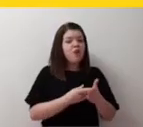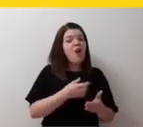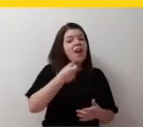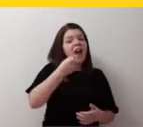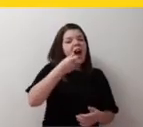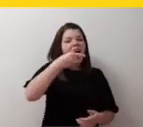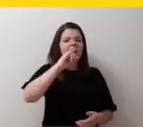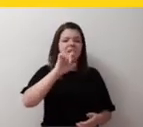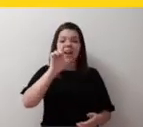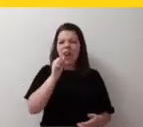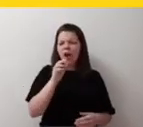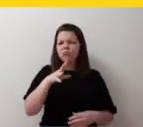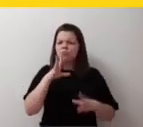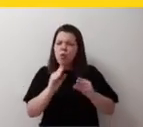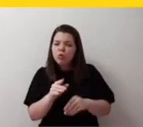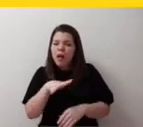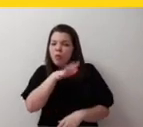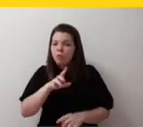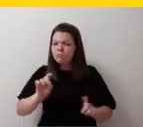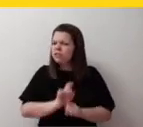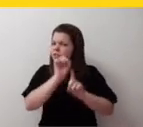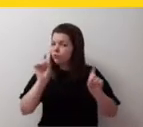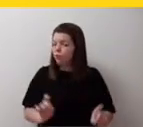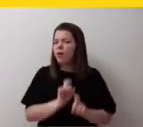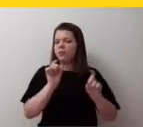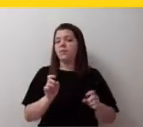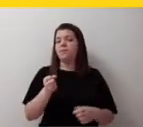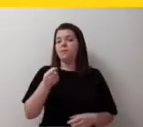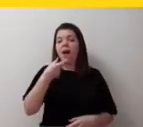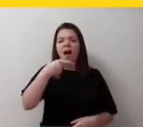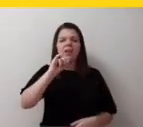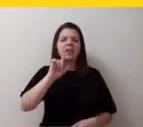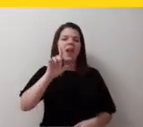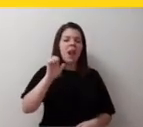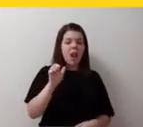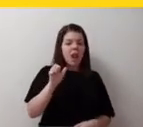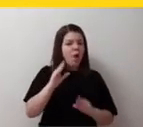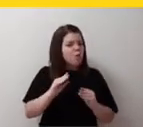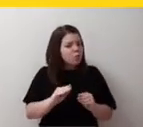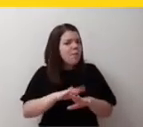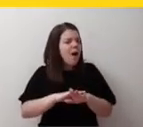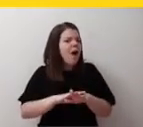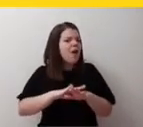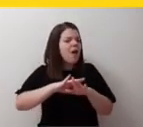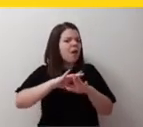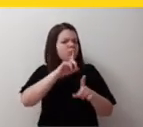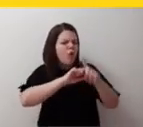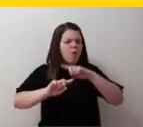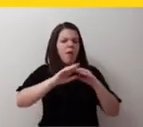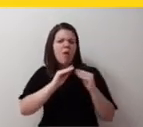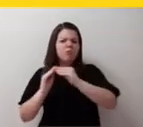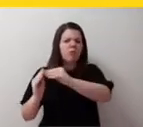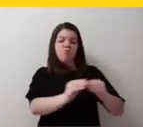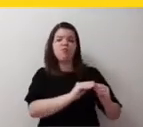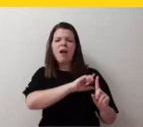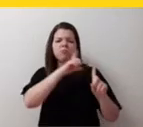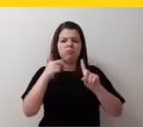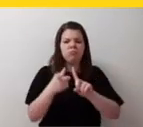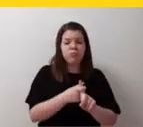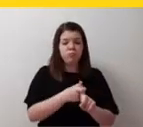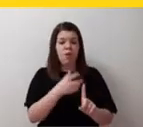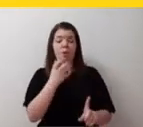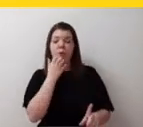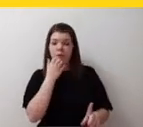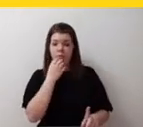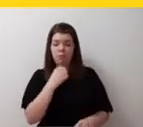Okay, I got it, but agile methodologies come from the world of software development and were born to provide